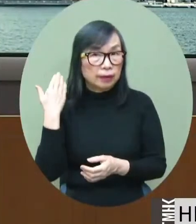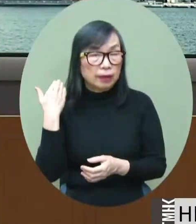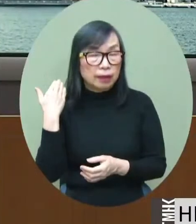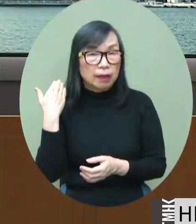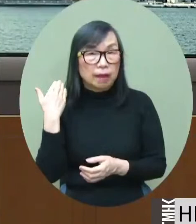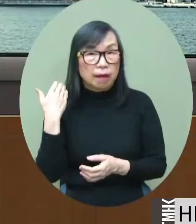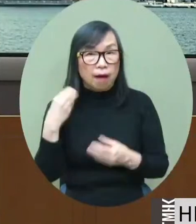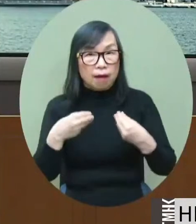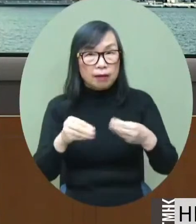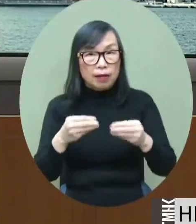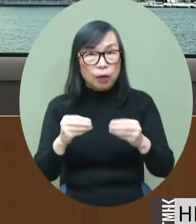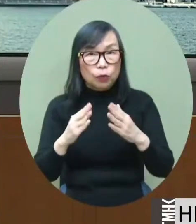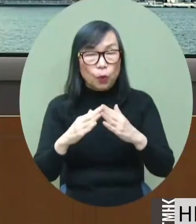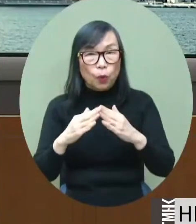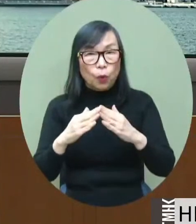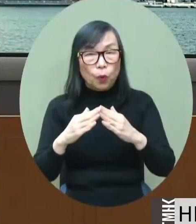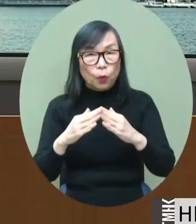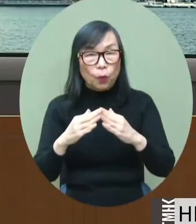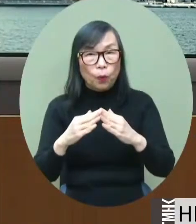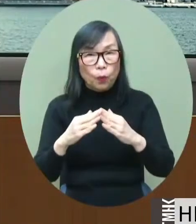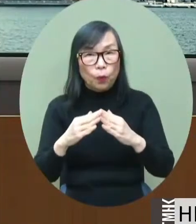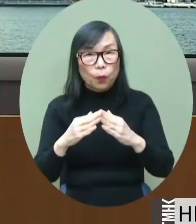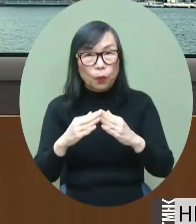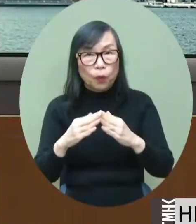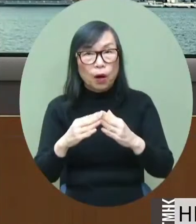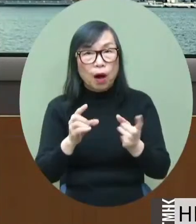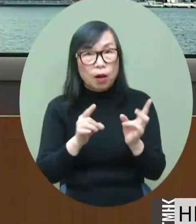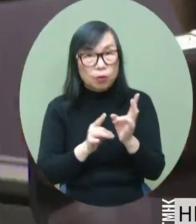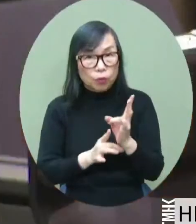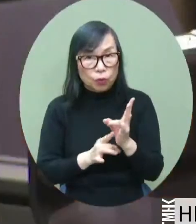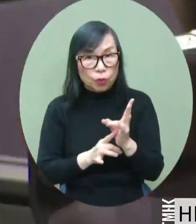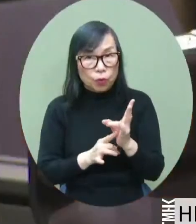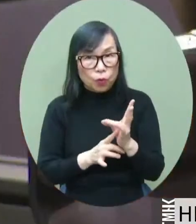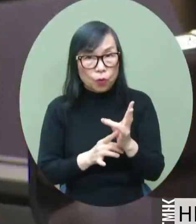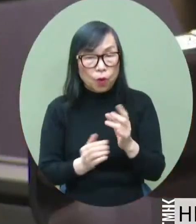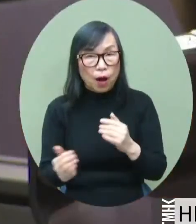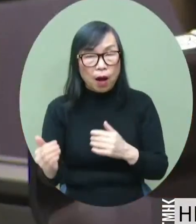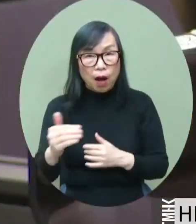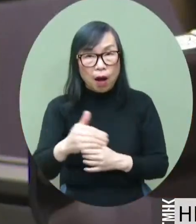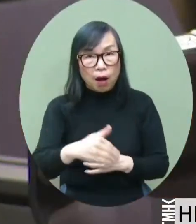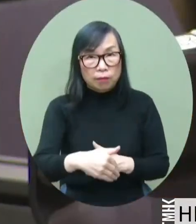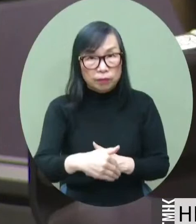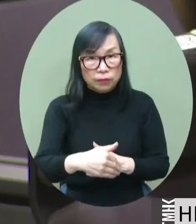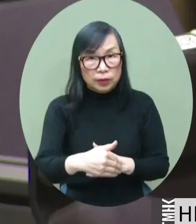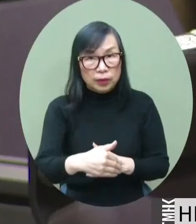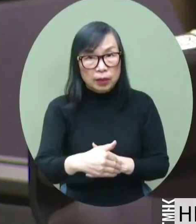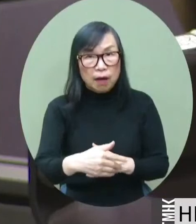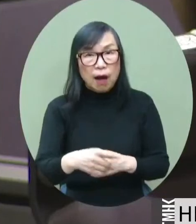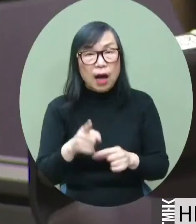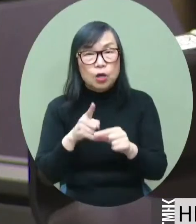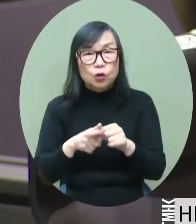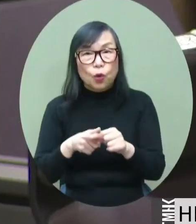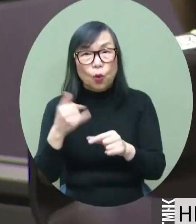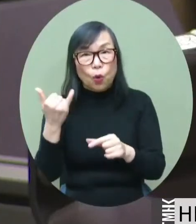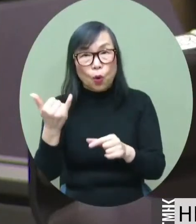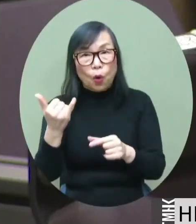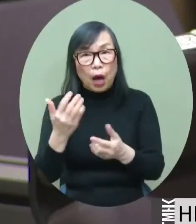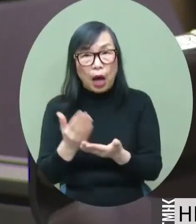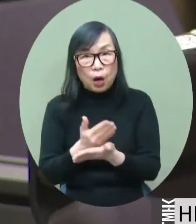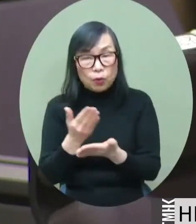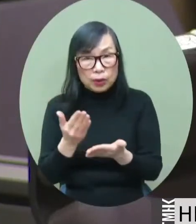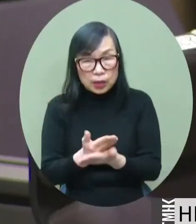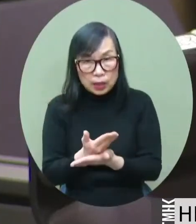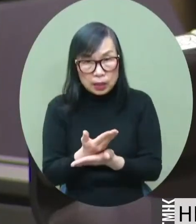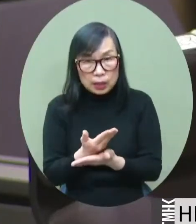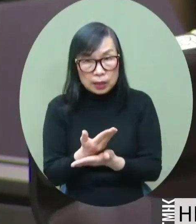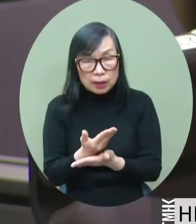reserved for DSE candidates who are close contacts or are infected but are still fit enough to sit for the exams. Can I ask